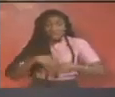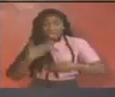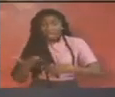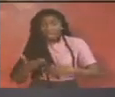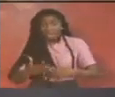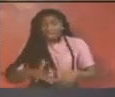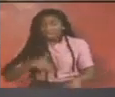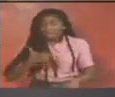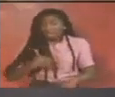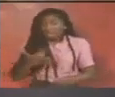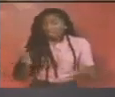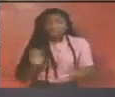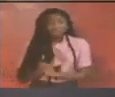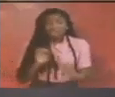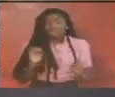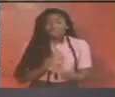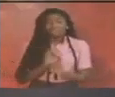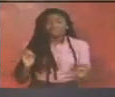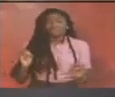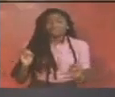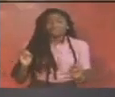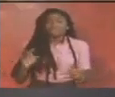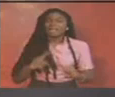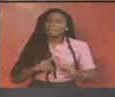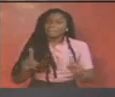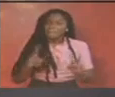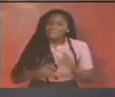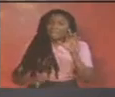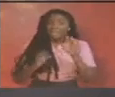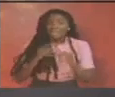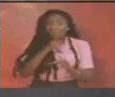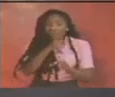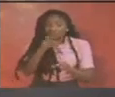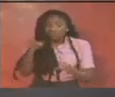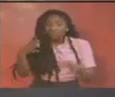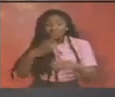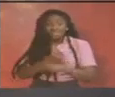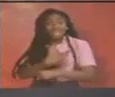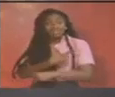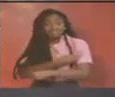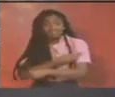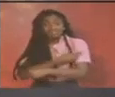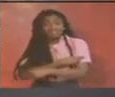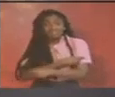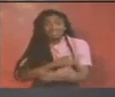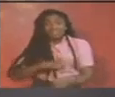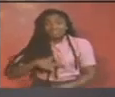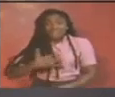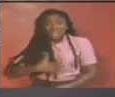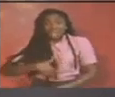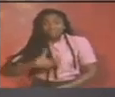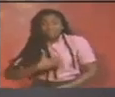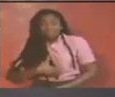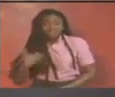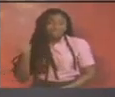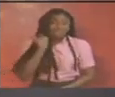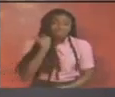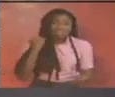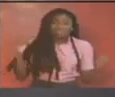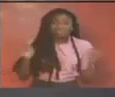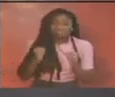These are normal side effects that can be experienced as with any administration of any vaccines,